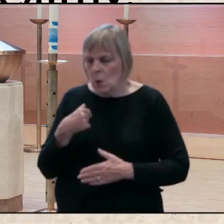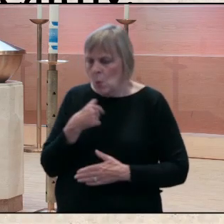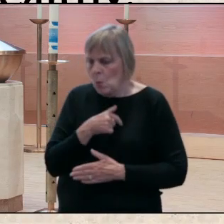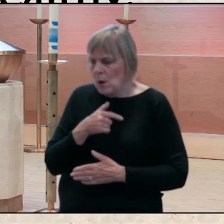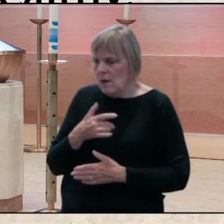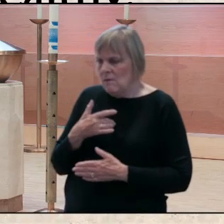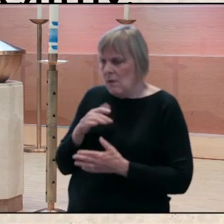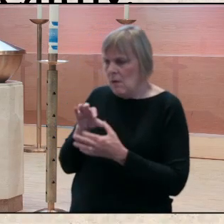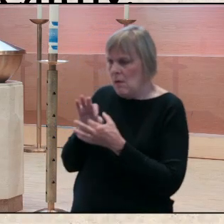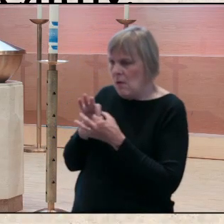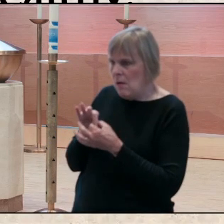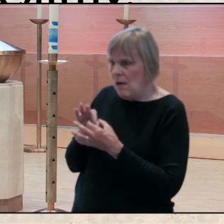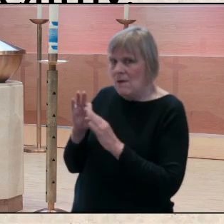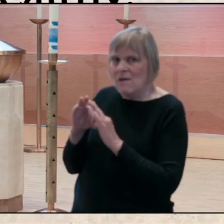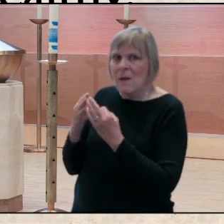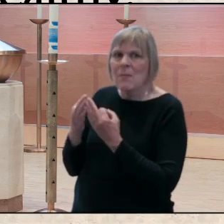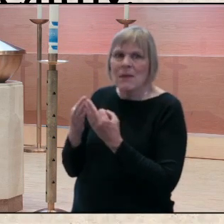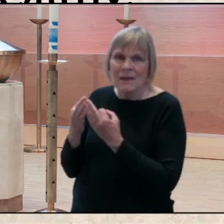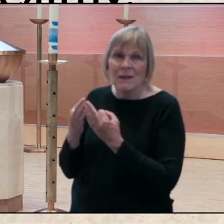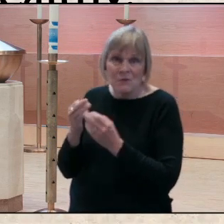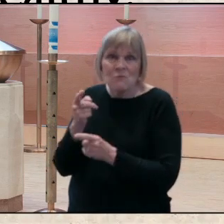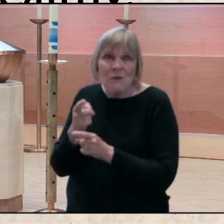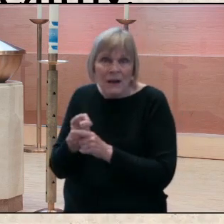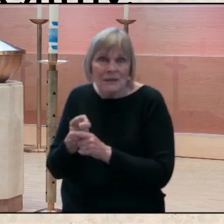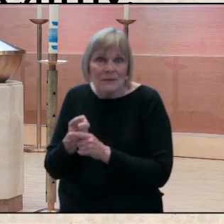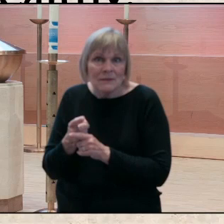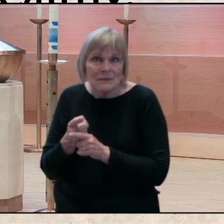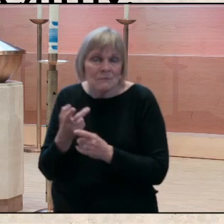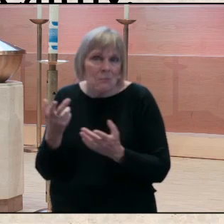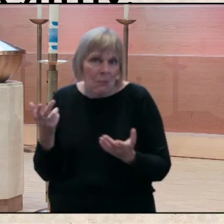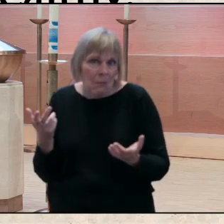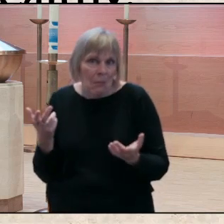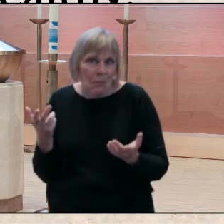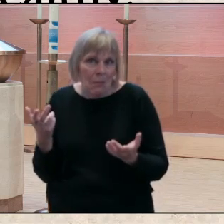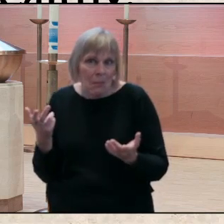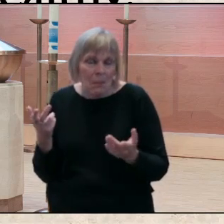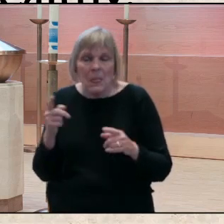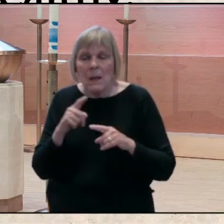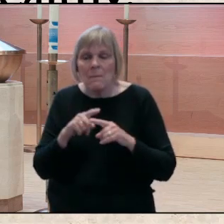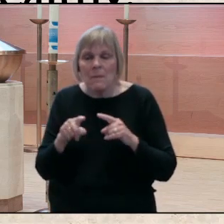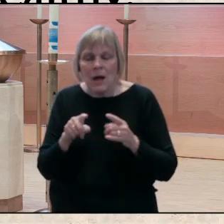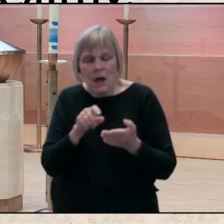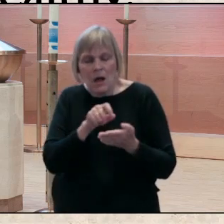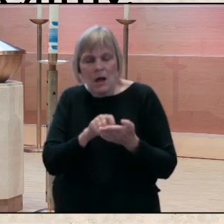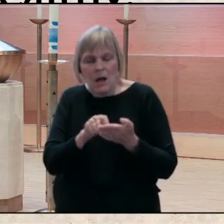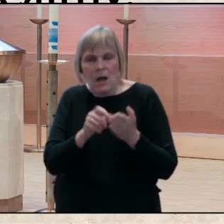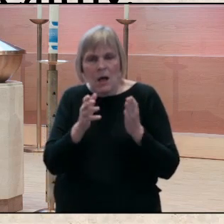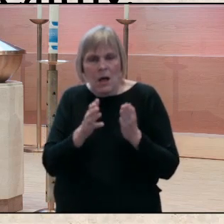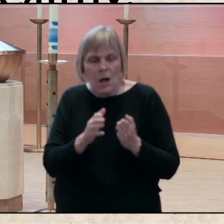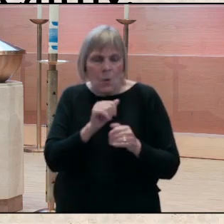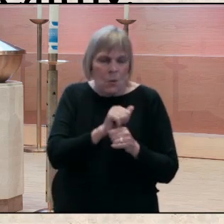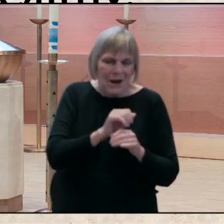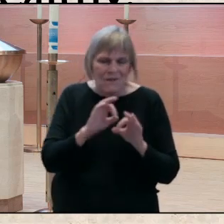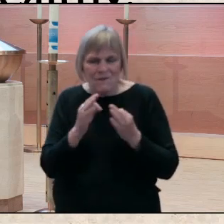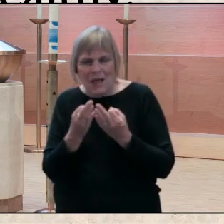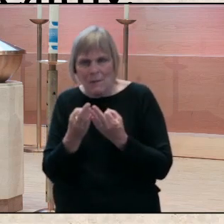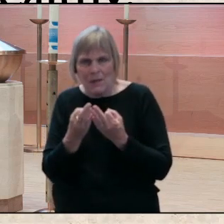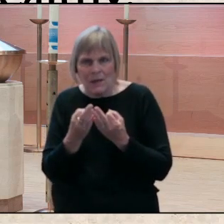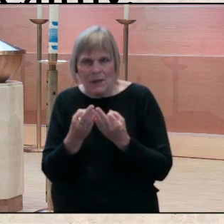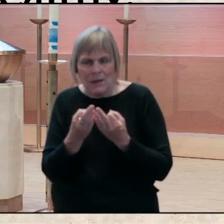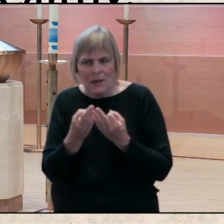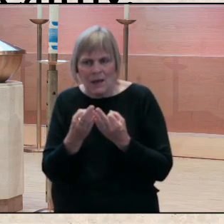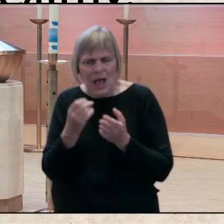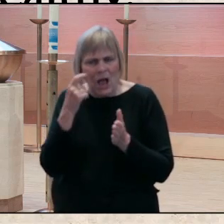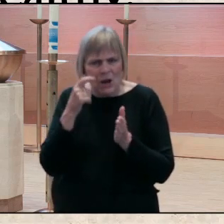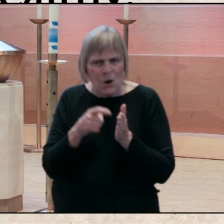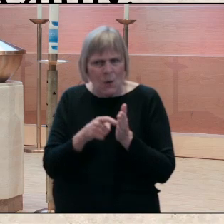special bond, they imply. We look out for one another and are effortlessly in sync. But as a journalist covering work and families, I can't help but